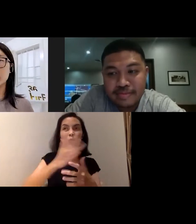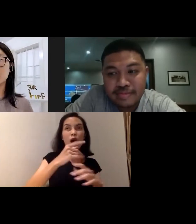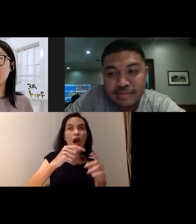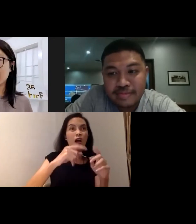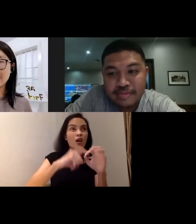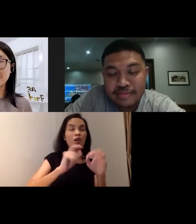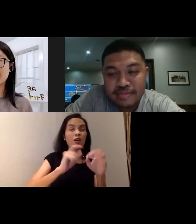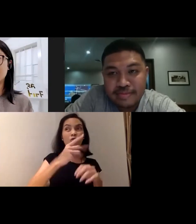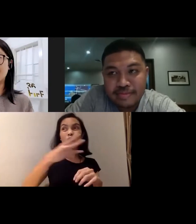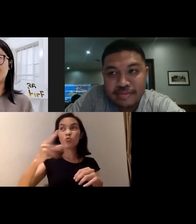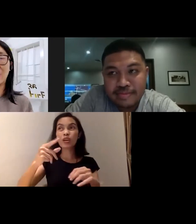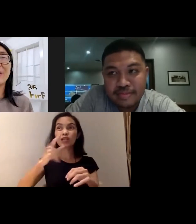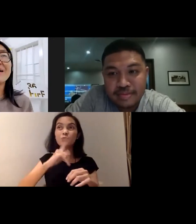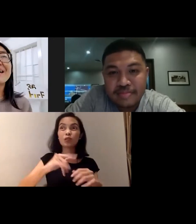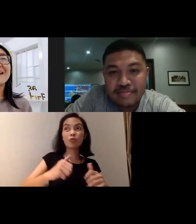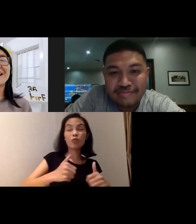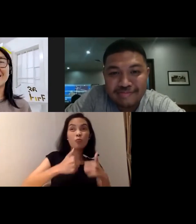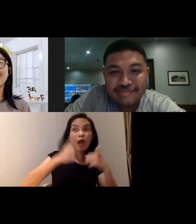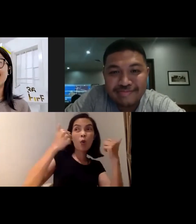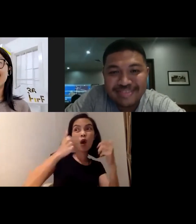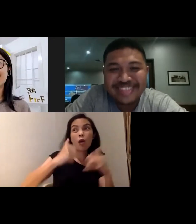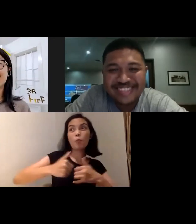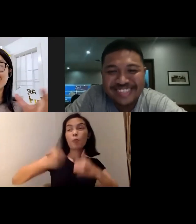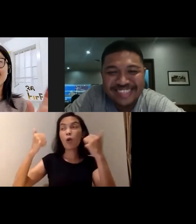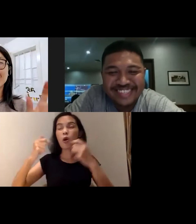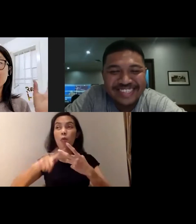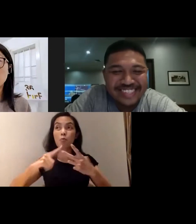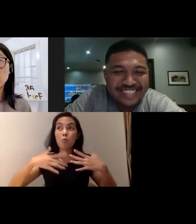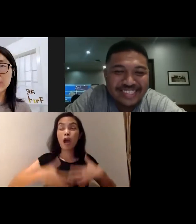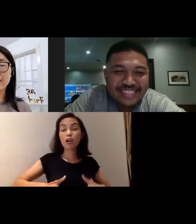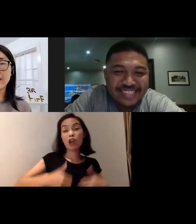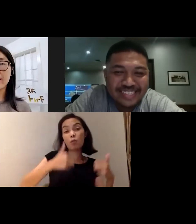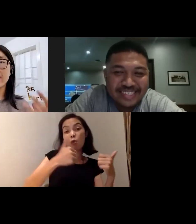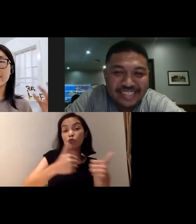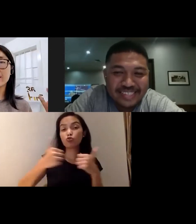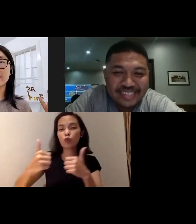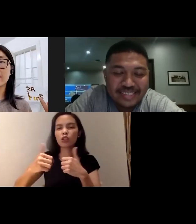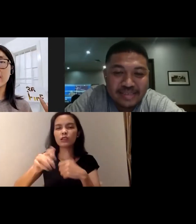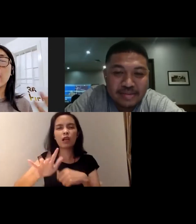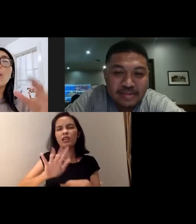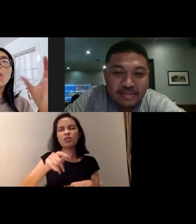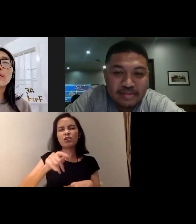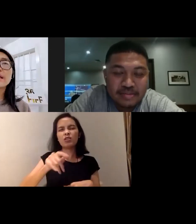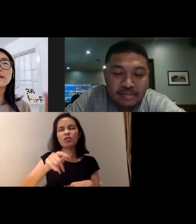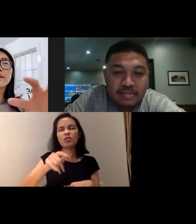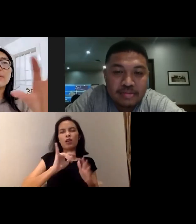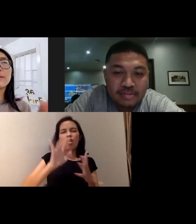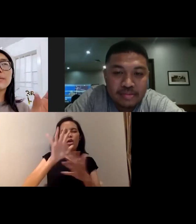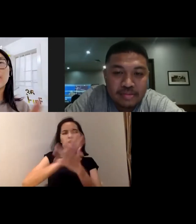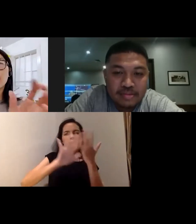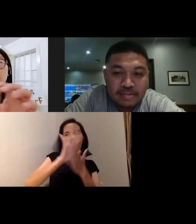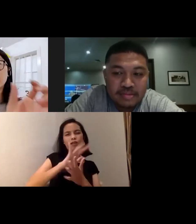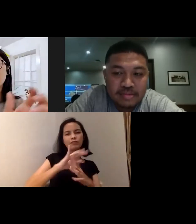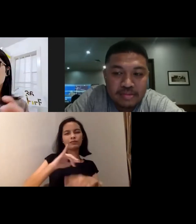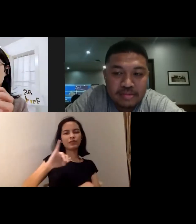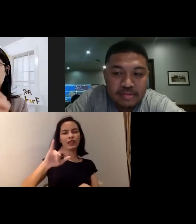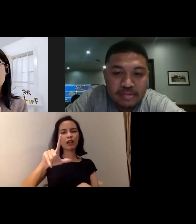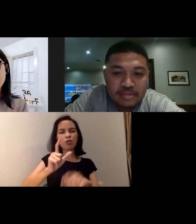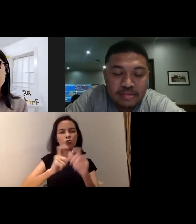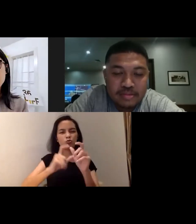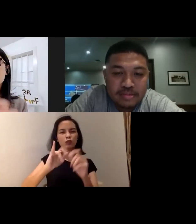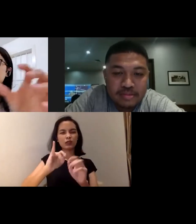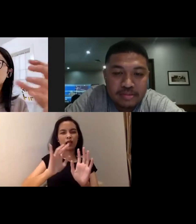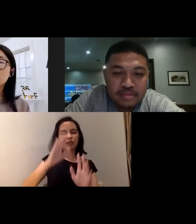well built bodies, and you know, that's just an illusion, and that's well, that's maybe really